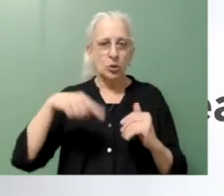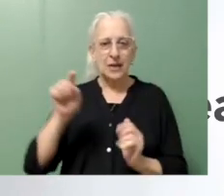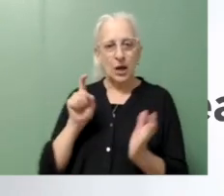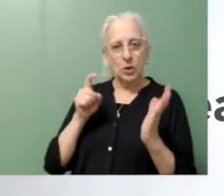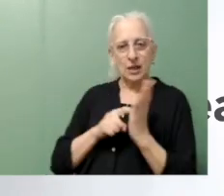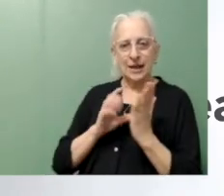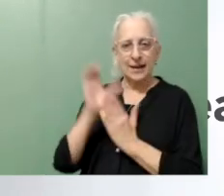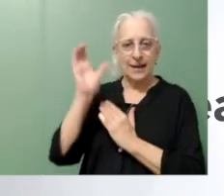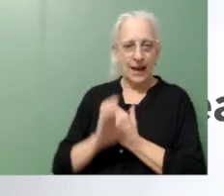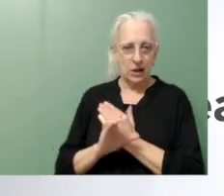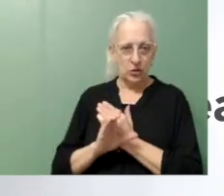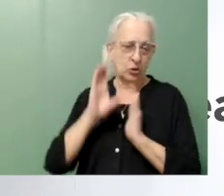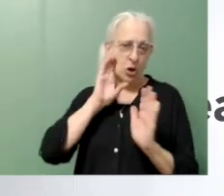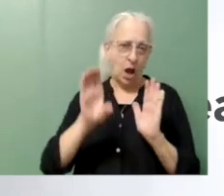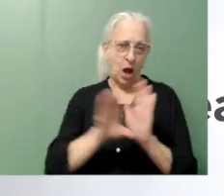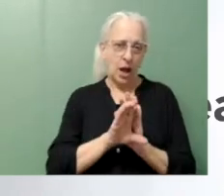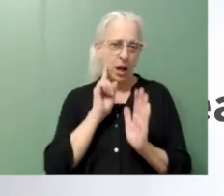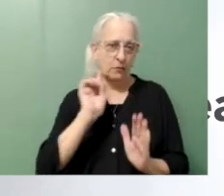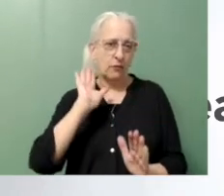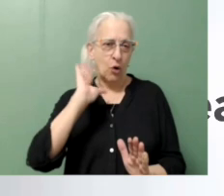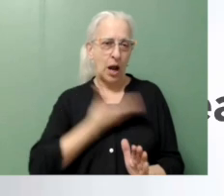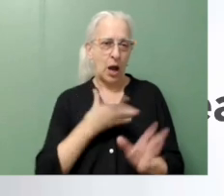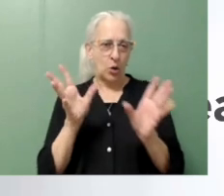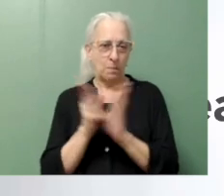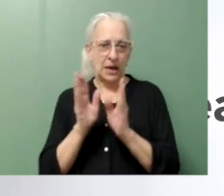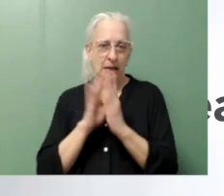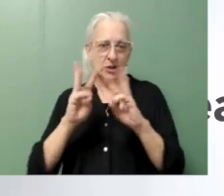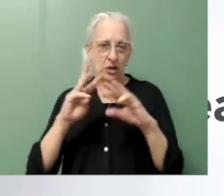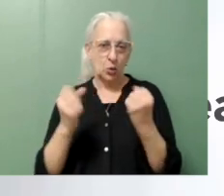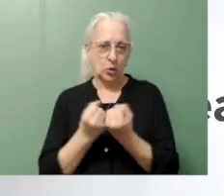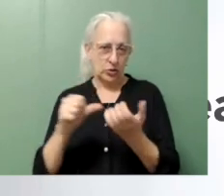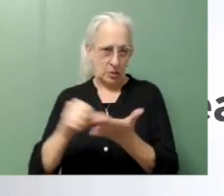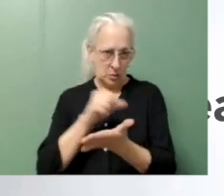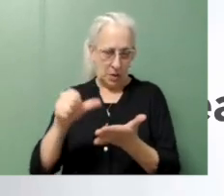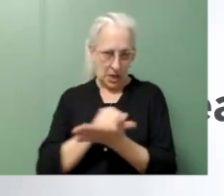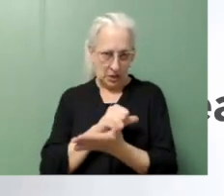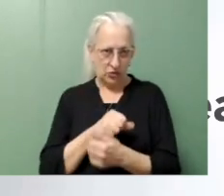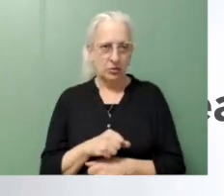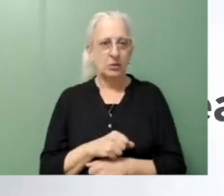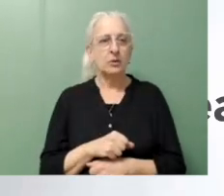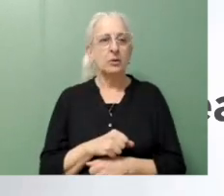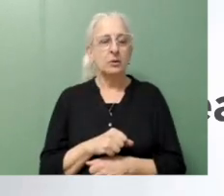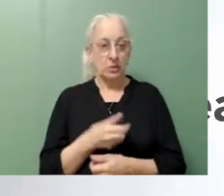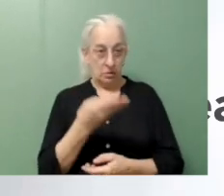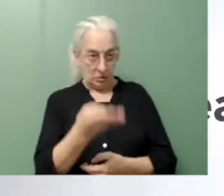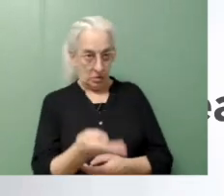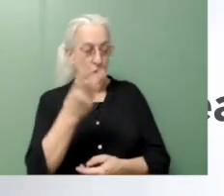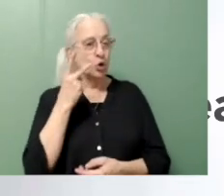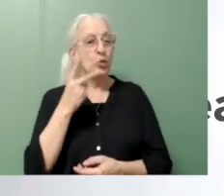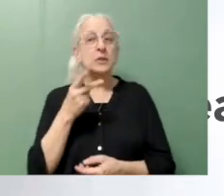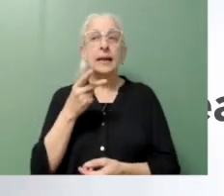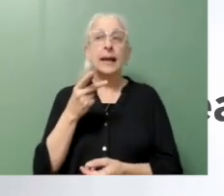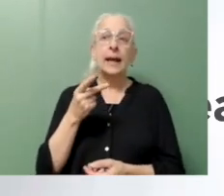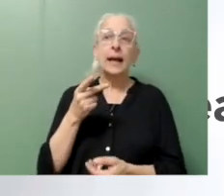calendar icon for our meetings and workshops page. This shows both upcoming